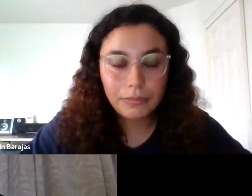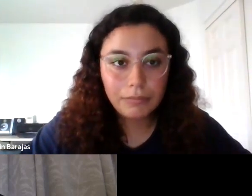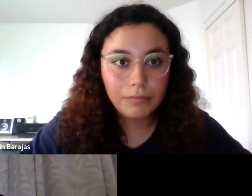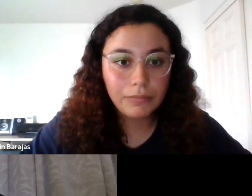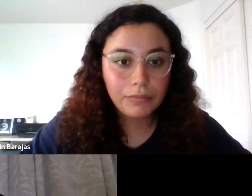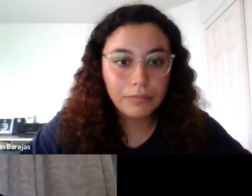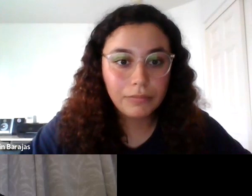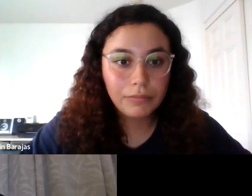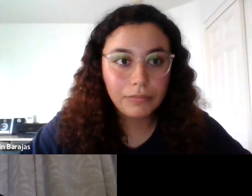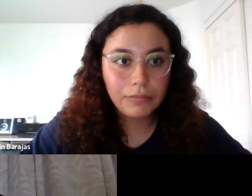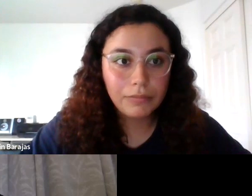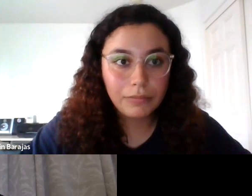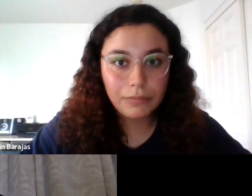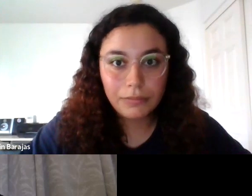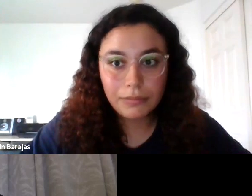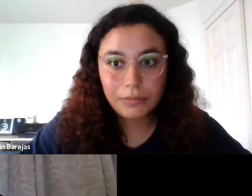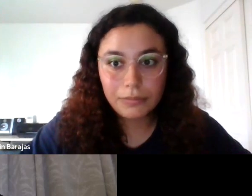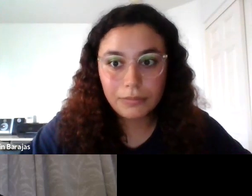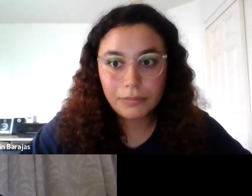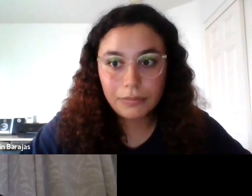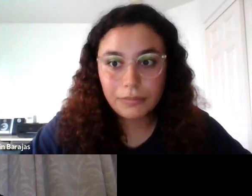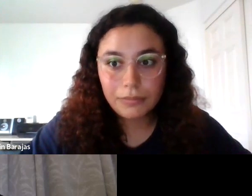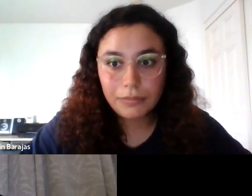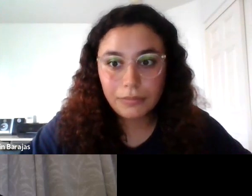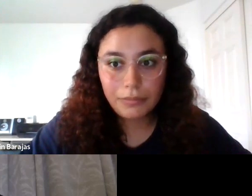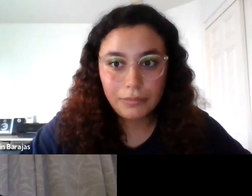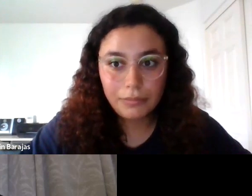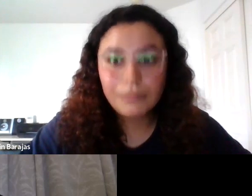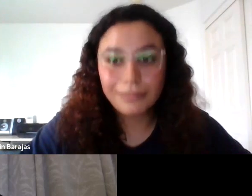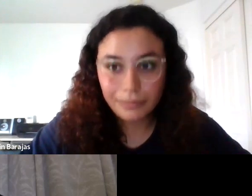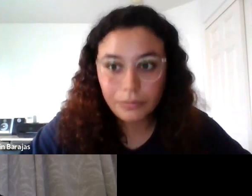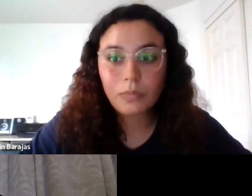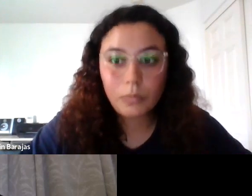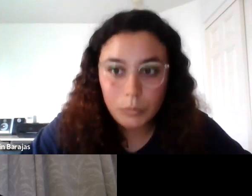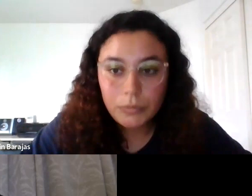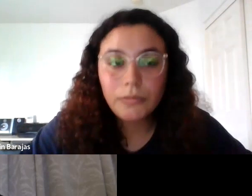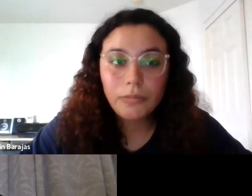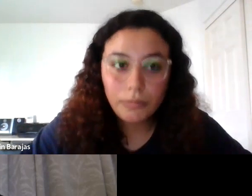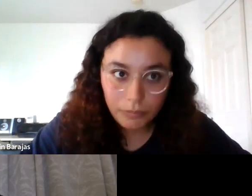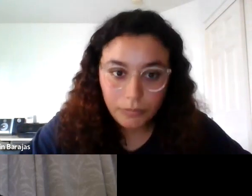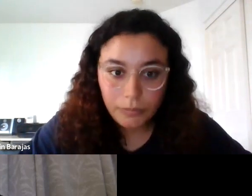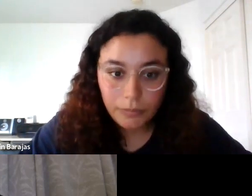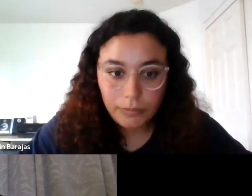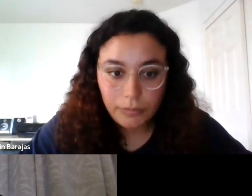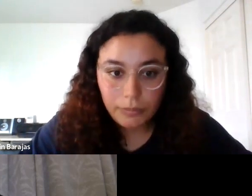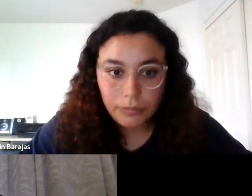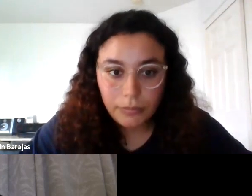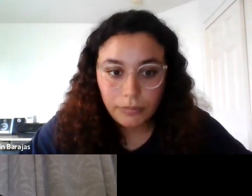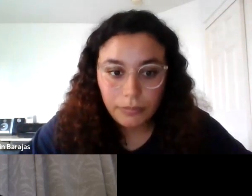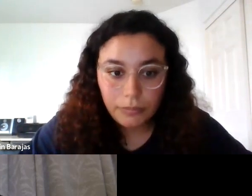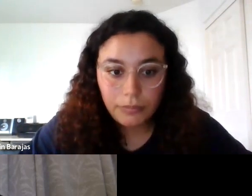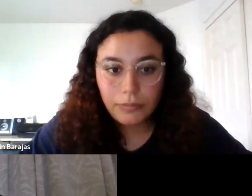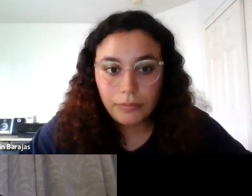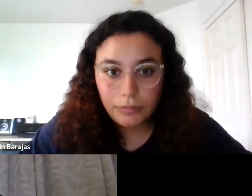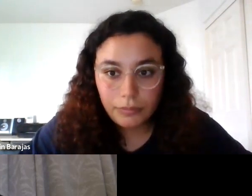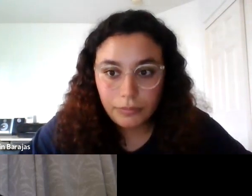I really like Jordan's comment too in the chat. Kind of the chicken and the egg situation to me. I would love to see more disabled guidance